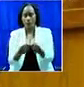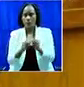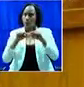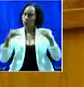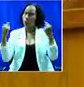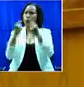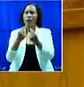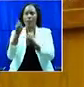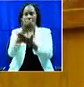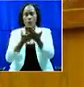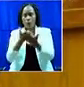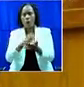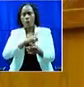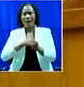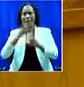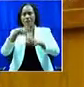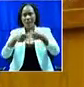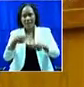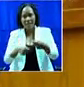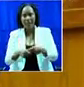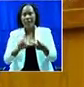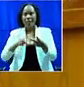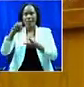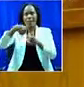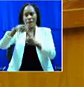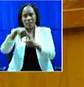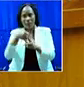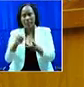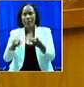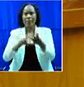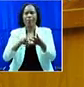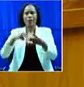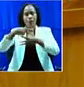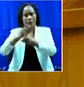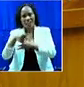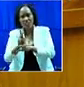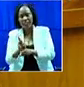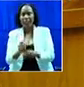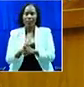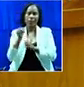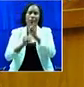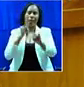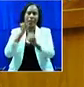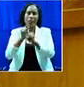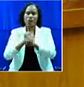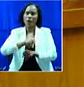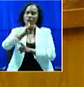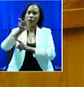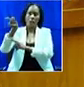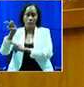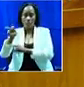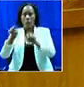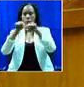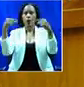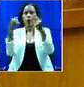trade, investment, production, international travel, and global